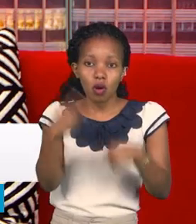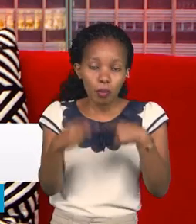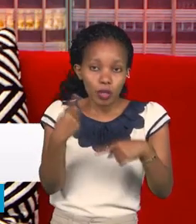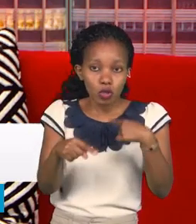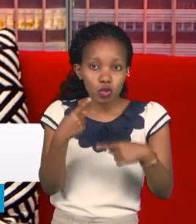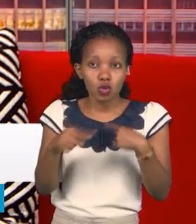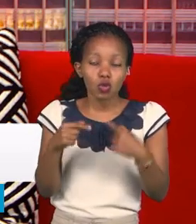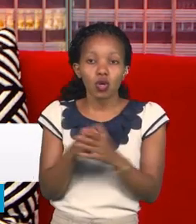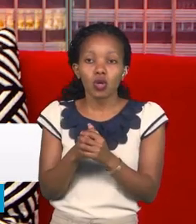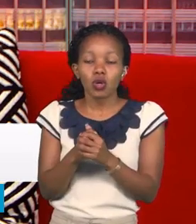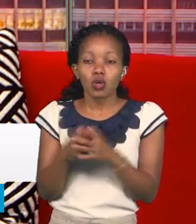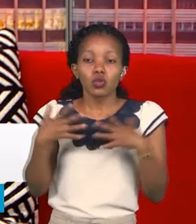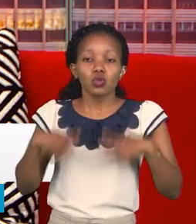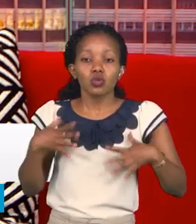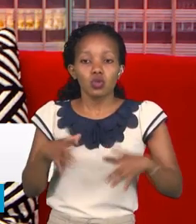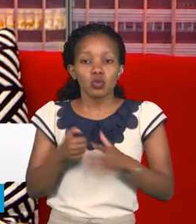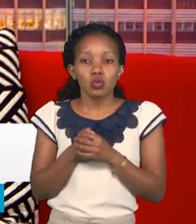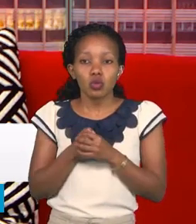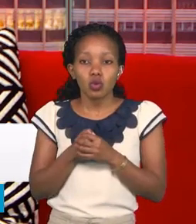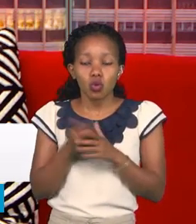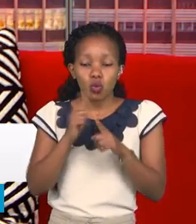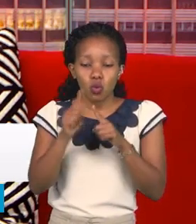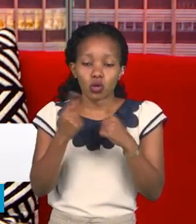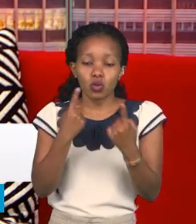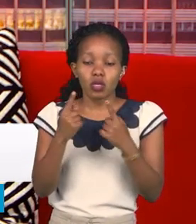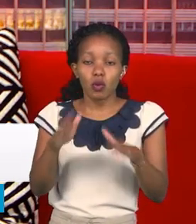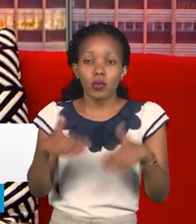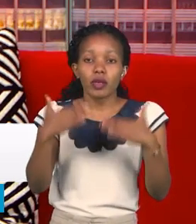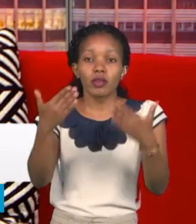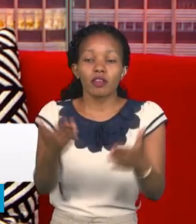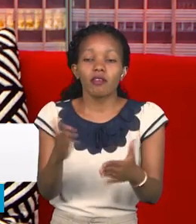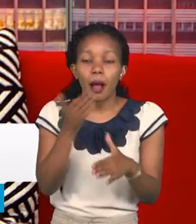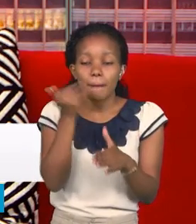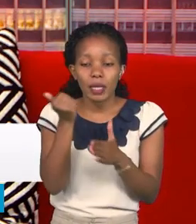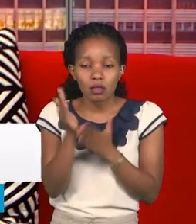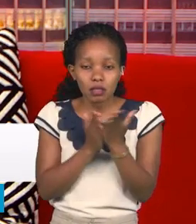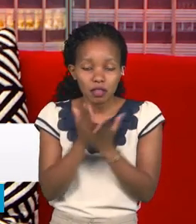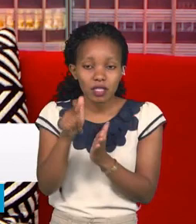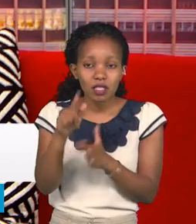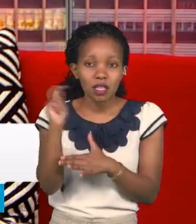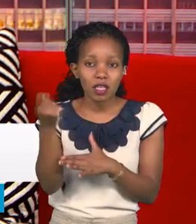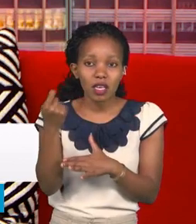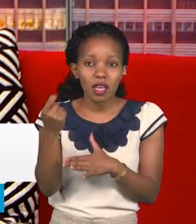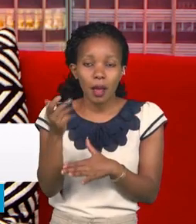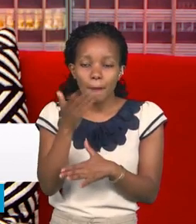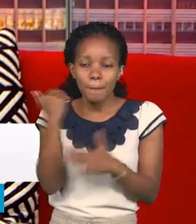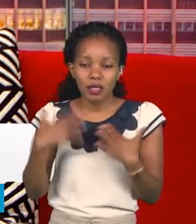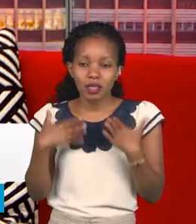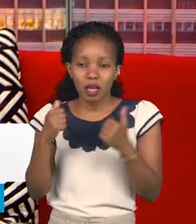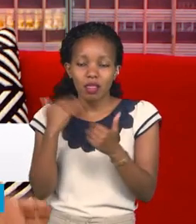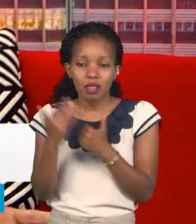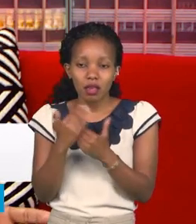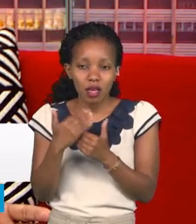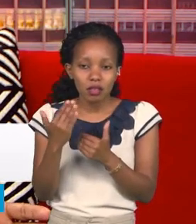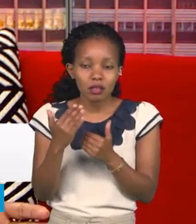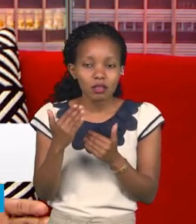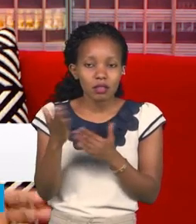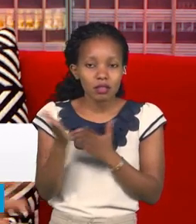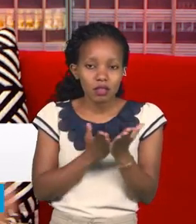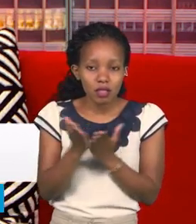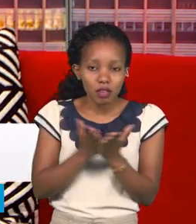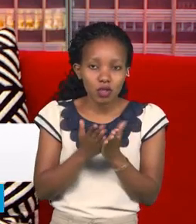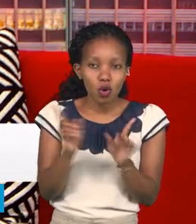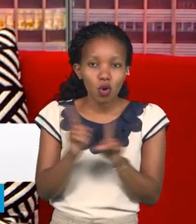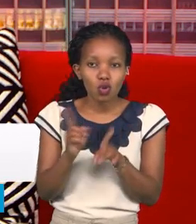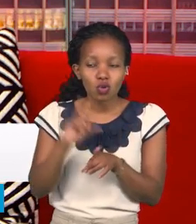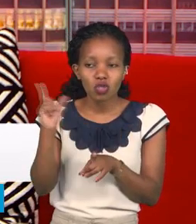the counterparts. Now, when we say we are in the league, we are offering, you know, the best services here, the best healthcare quality services at an affordable price.